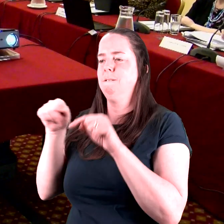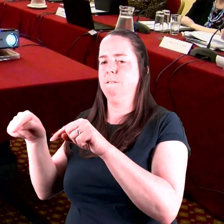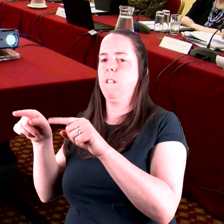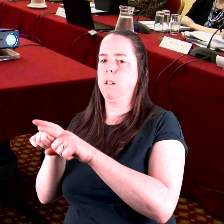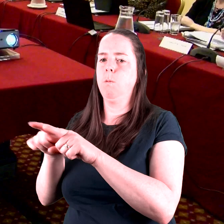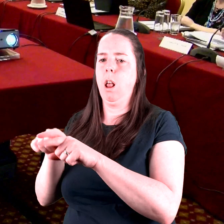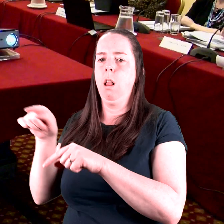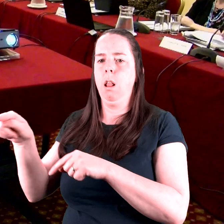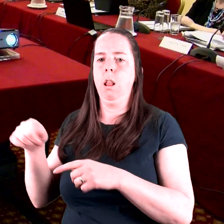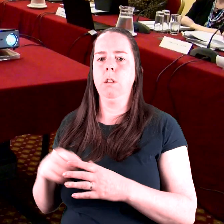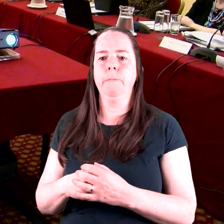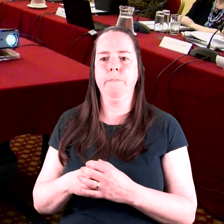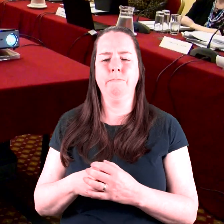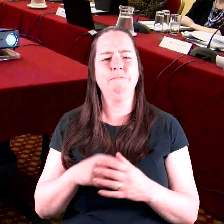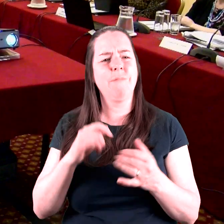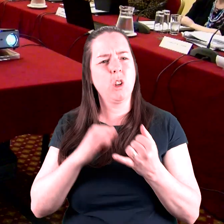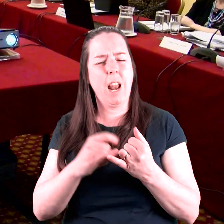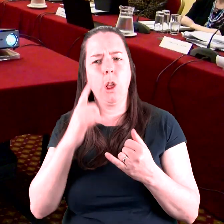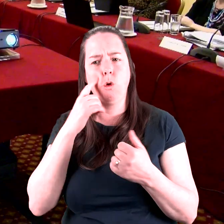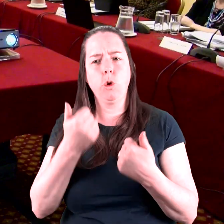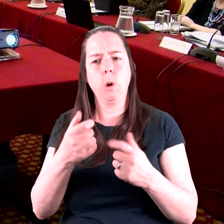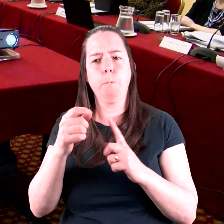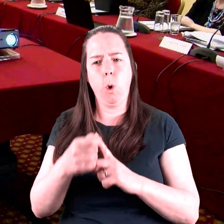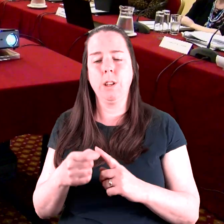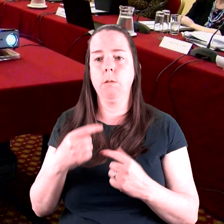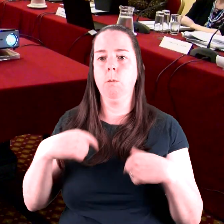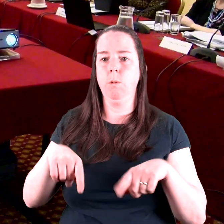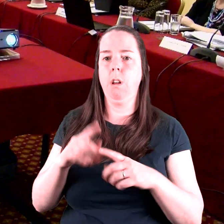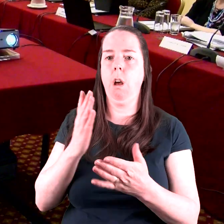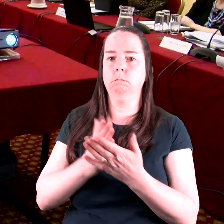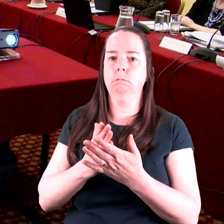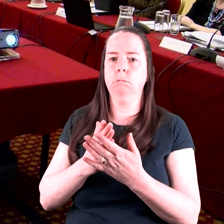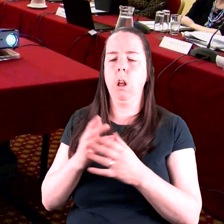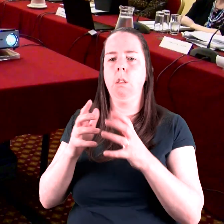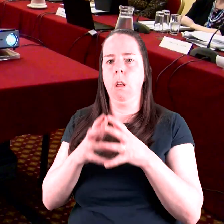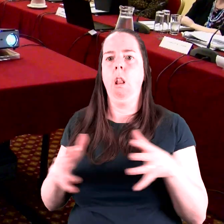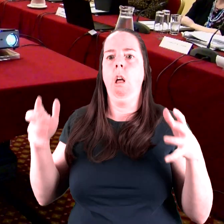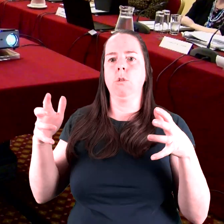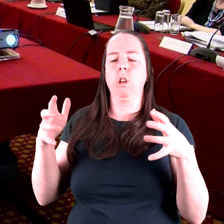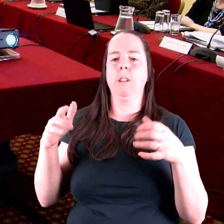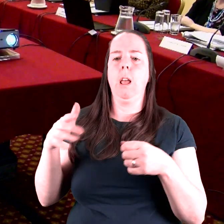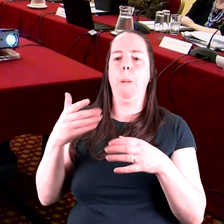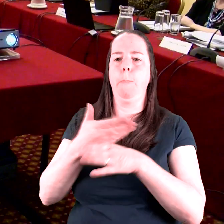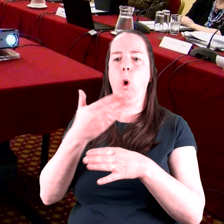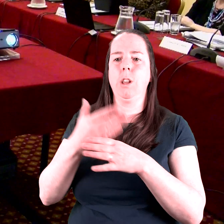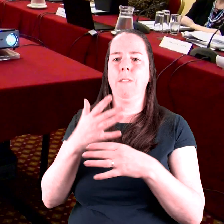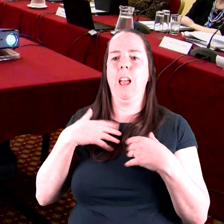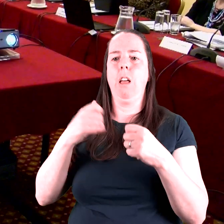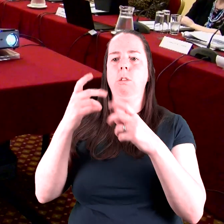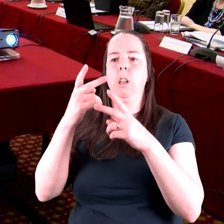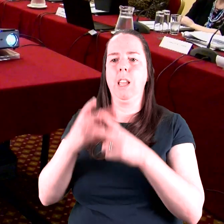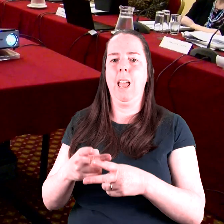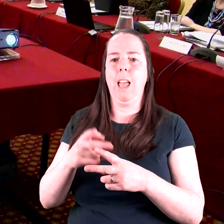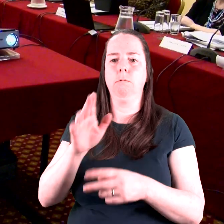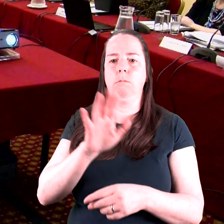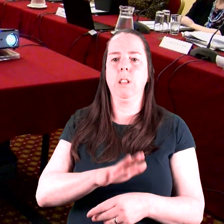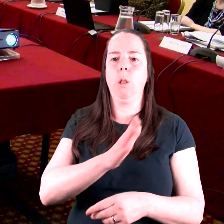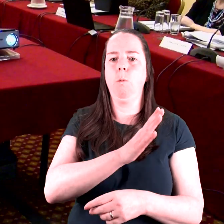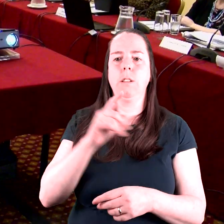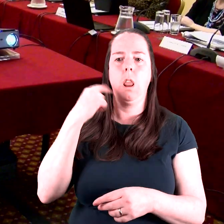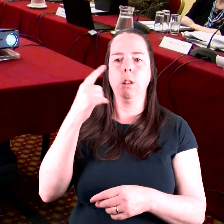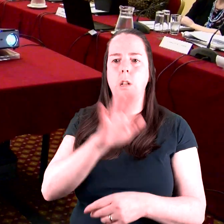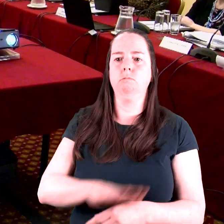staff, our workforce as well. Shannon, I think that's a really good point, and we are, I'm sure, the largest employers, health and care across